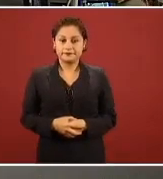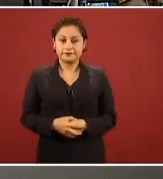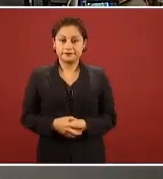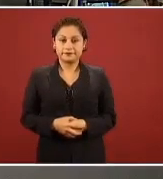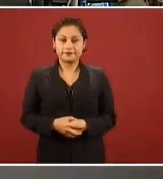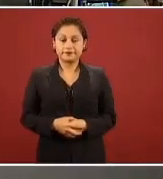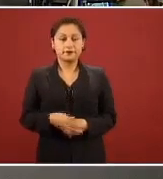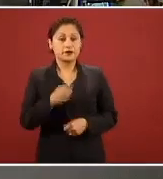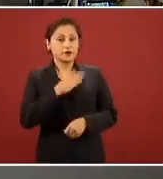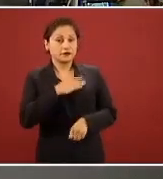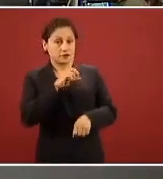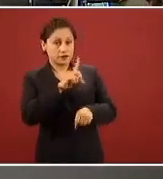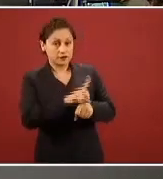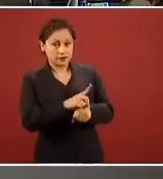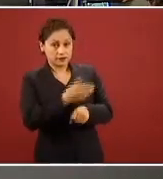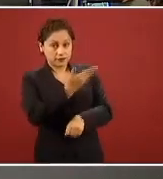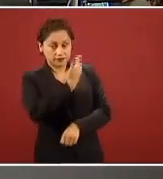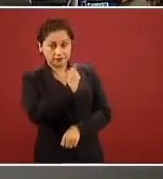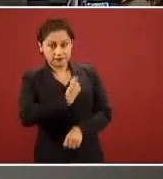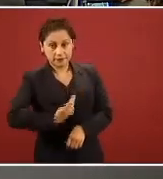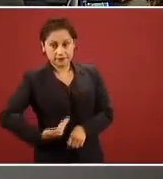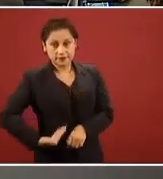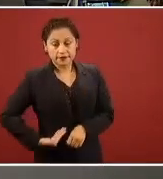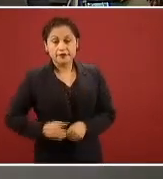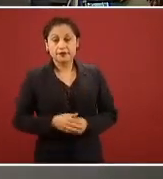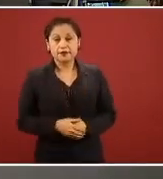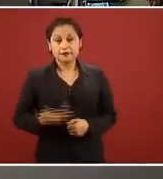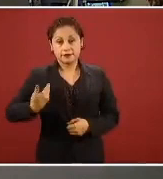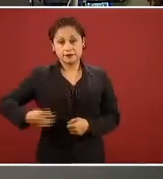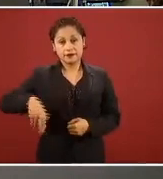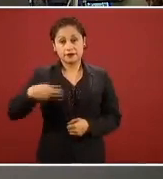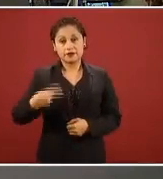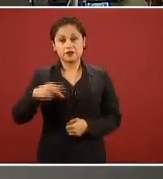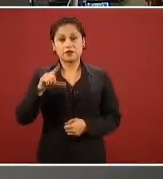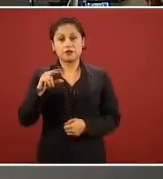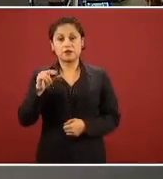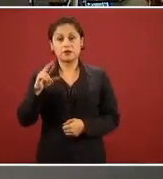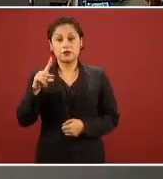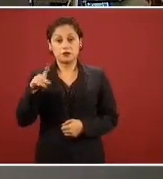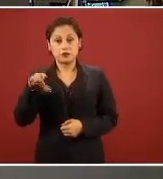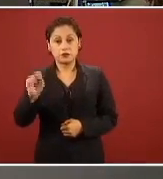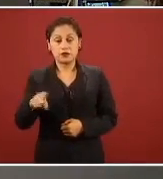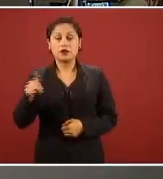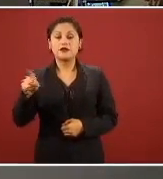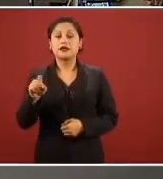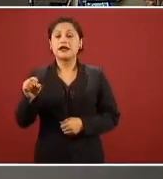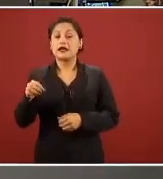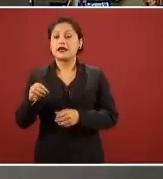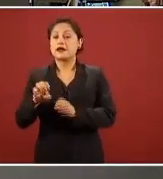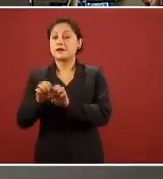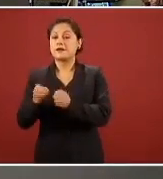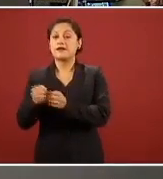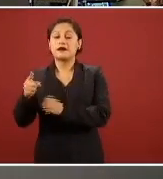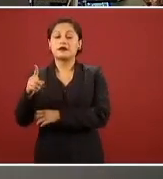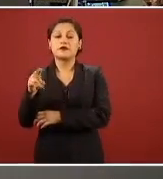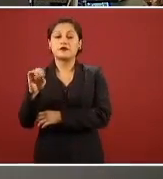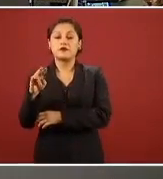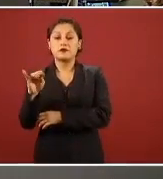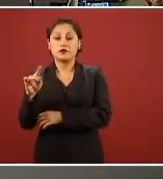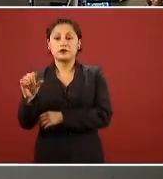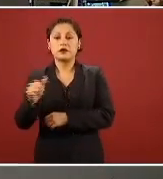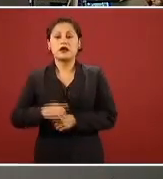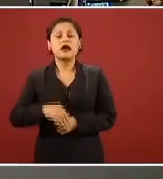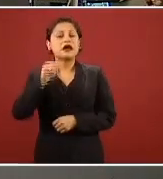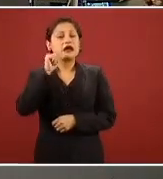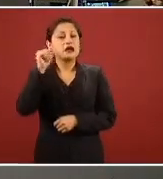Buenos días. Buenos días, señor presidente. Soy Lourdes Piñasoria de Abarlovento Informa. Ayer se me quedó ahí en el micrófono